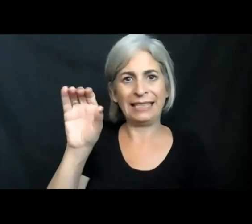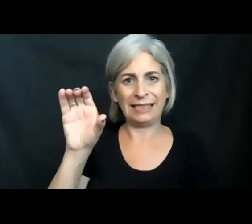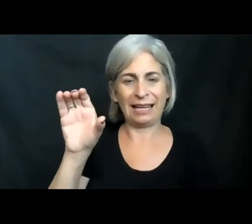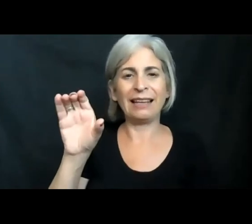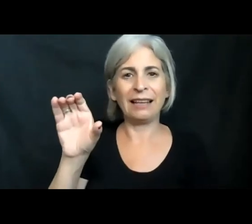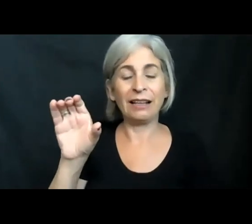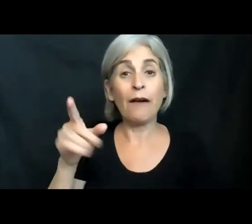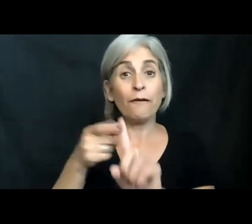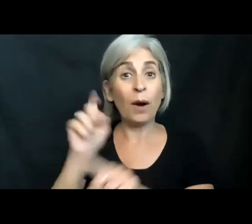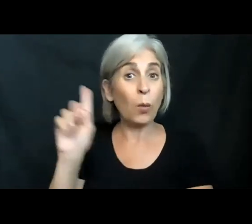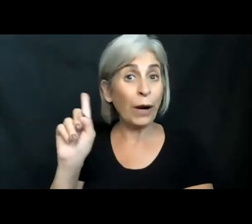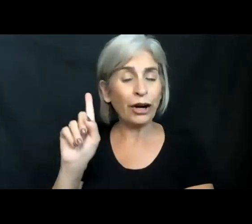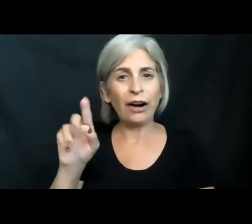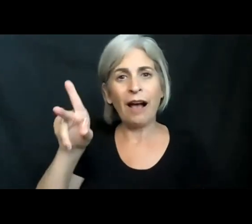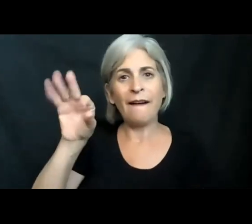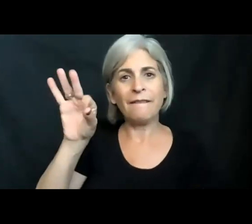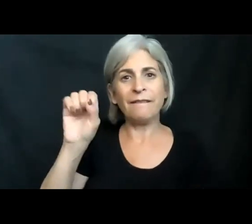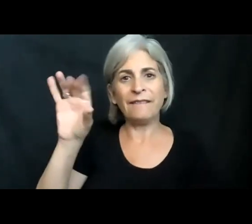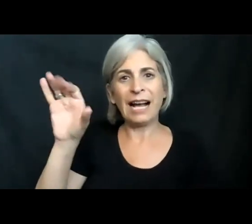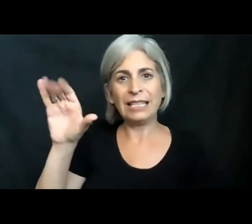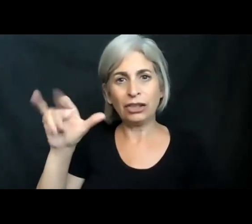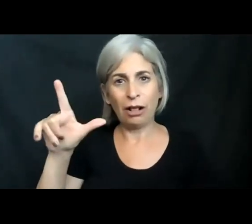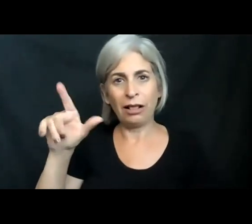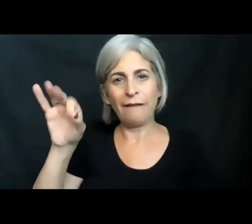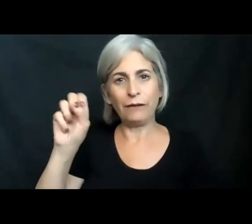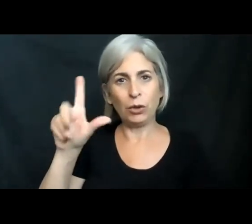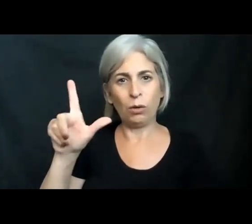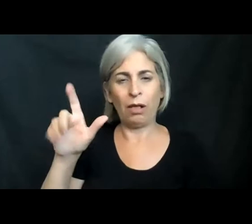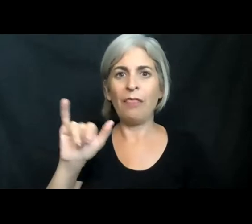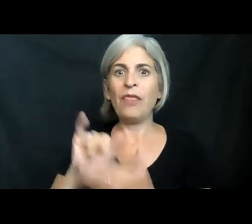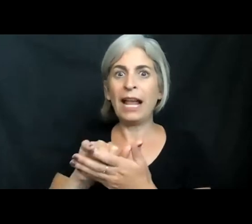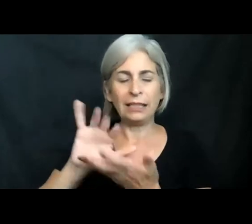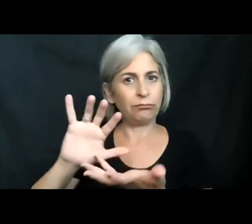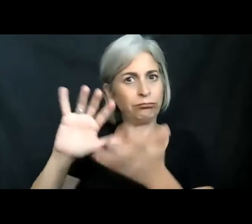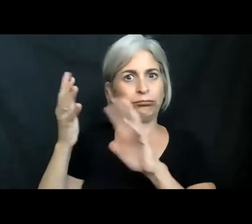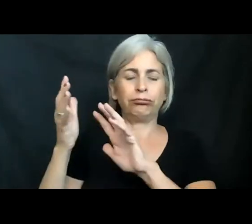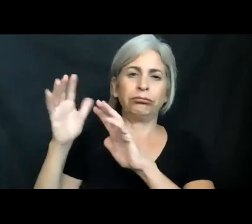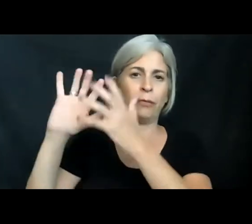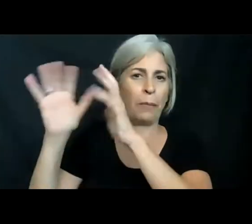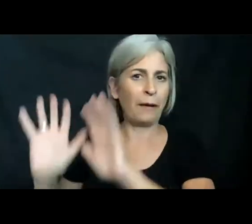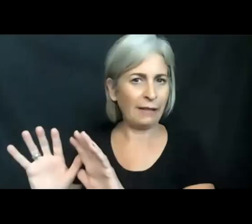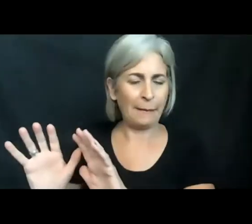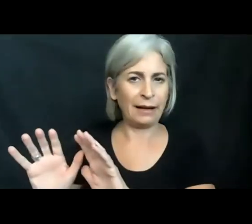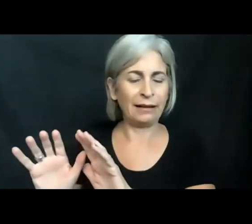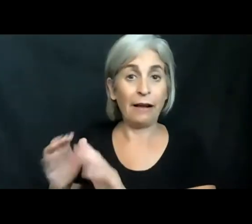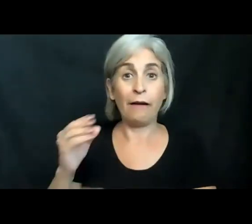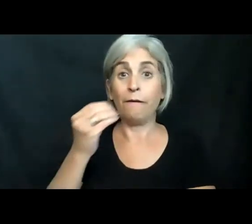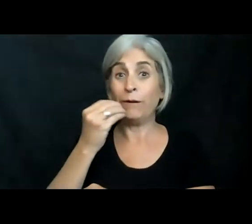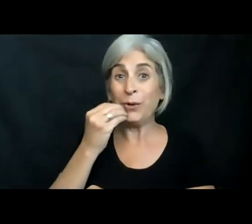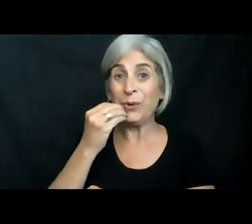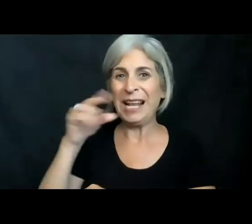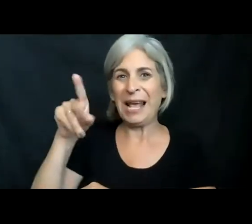fuels. And that contributes a lot to the climate crisis. So I would say from the food aspect and plastics are